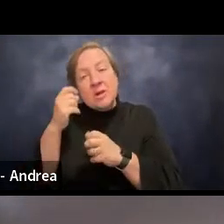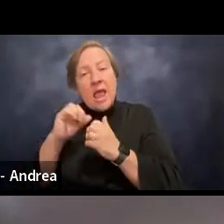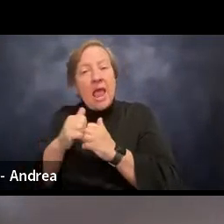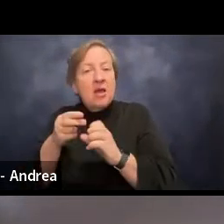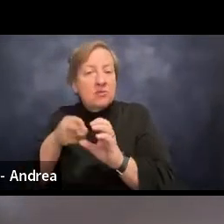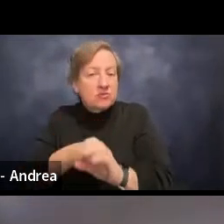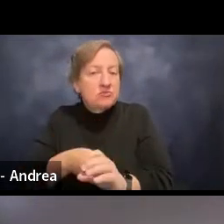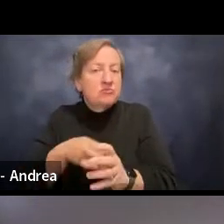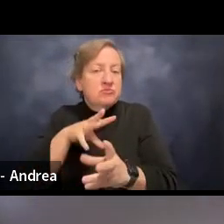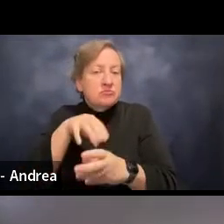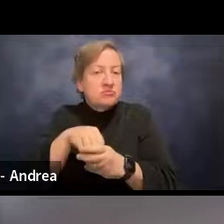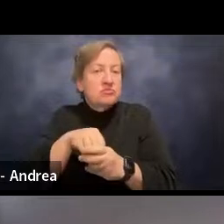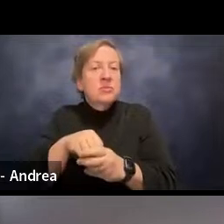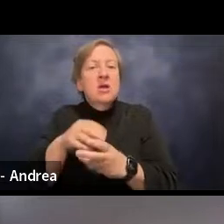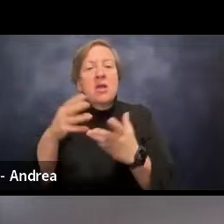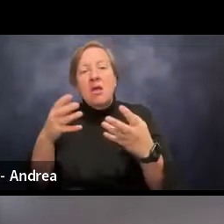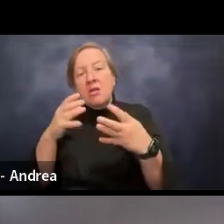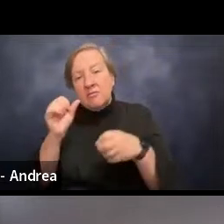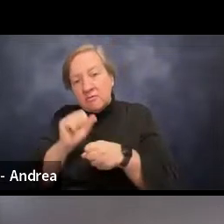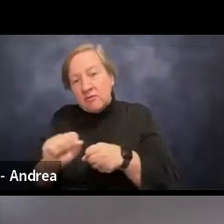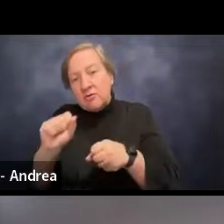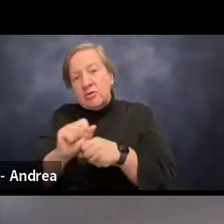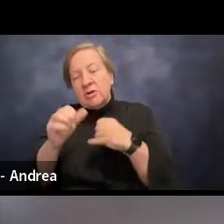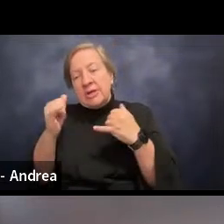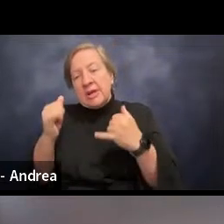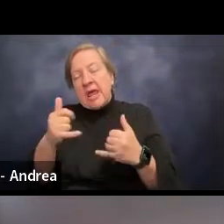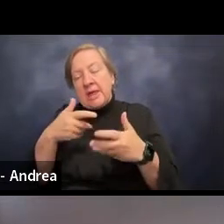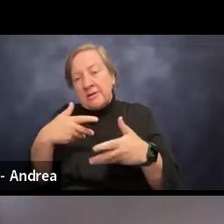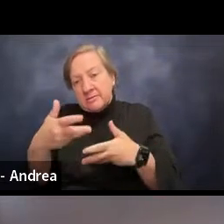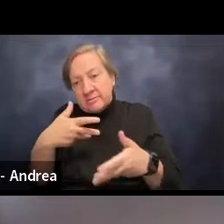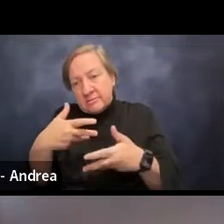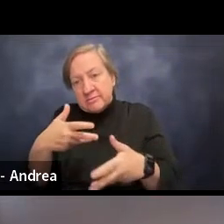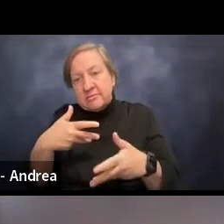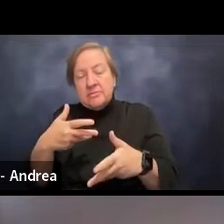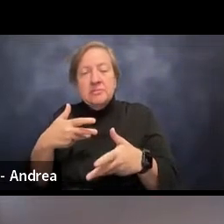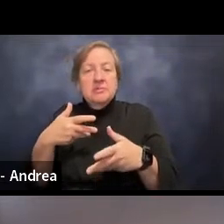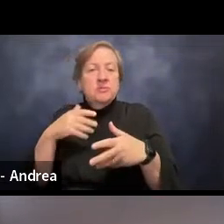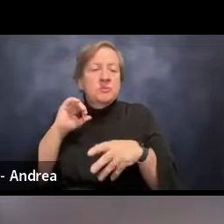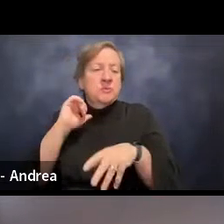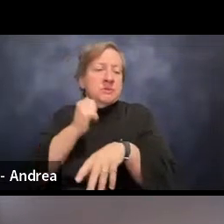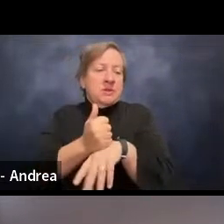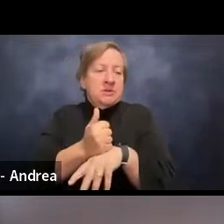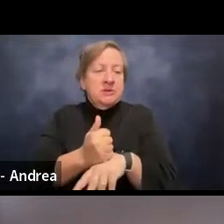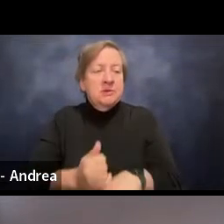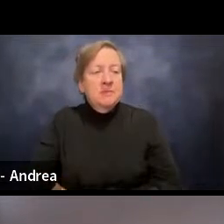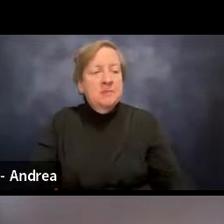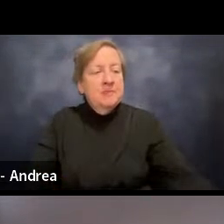So a lot of efforts going on this front.